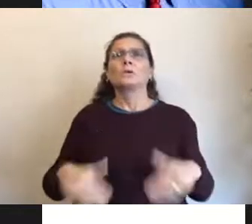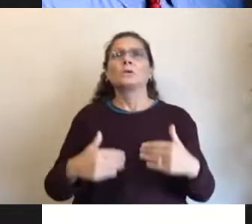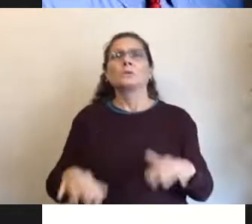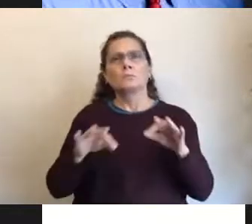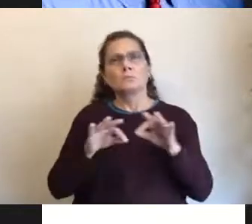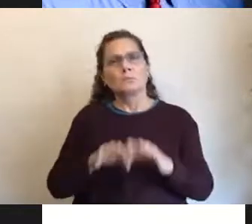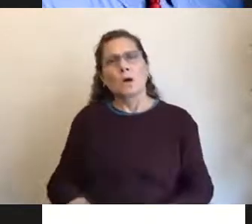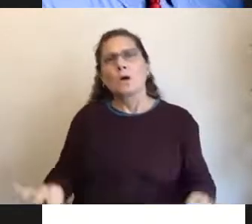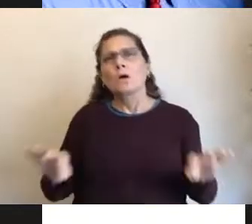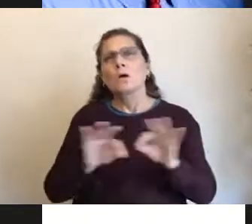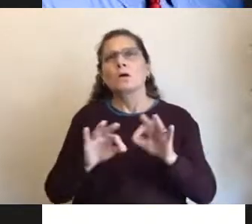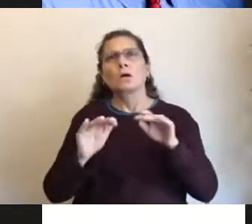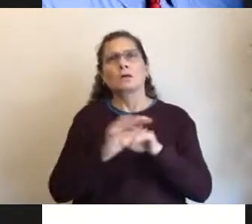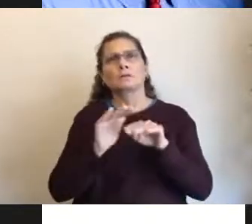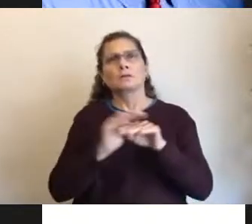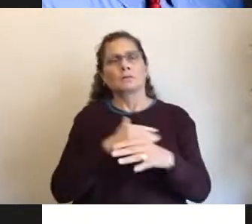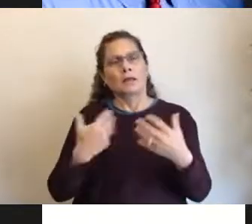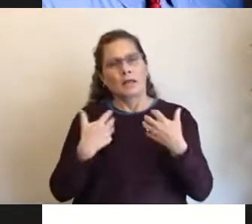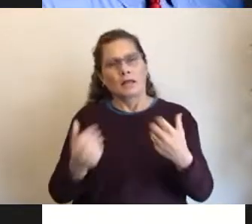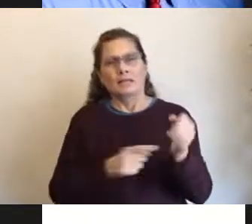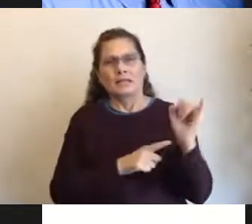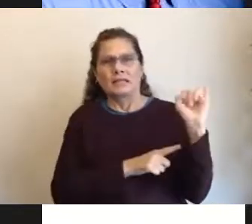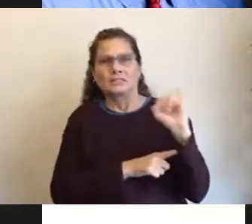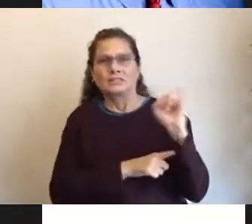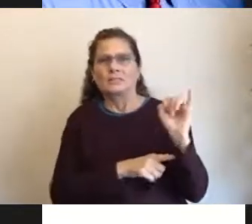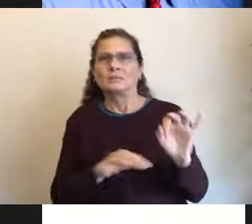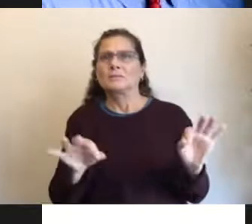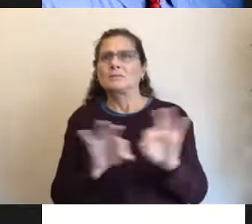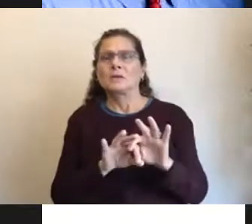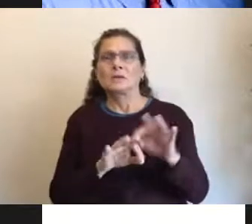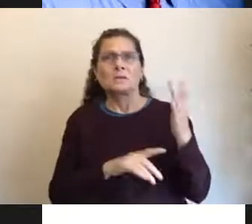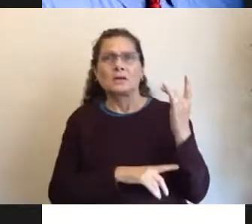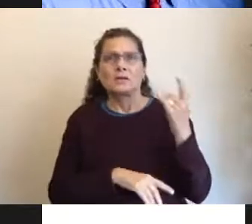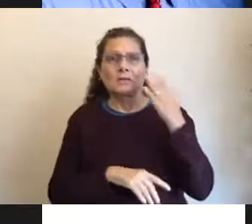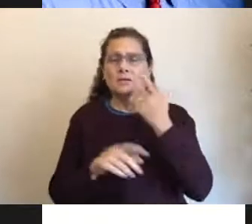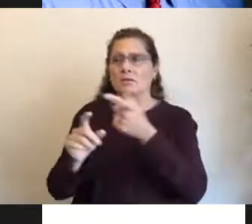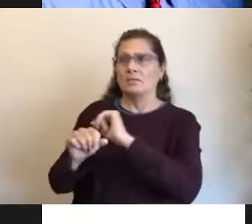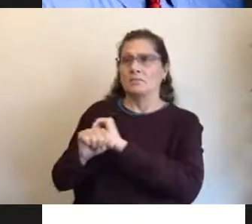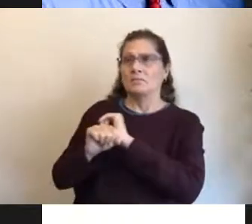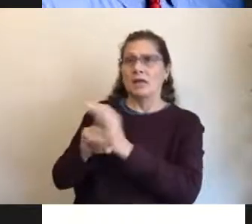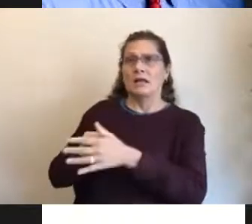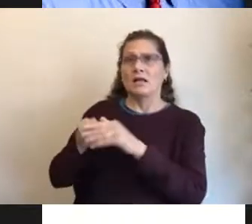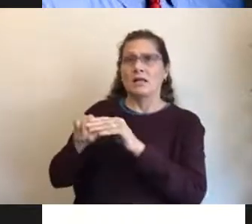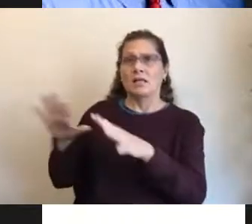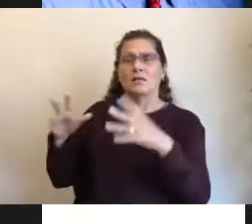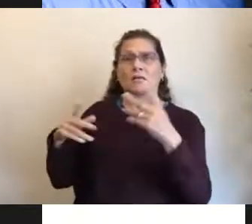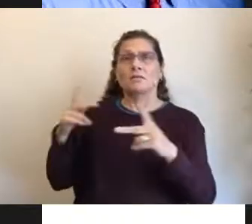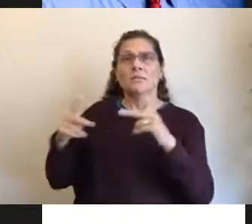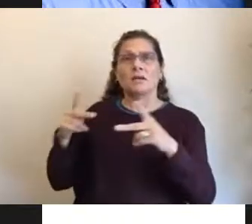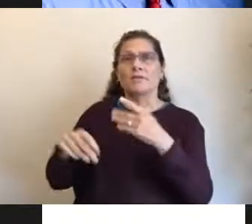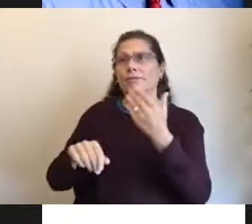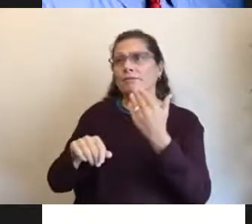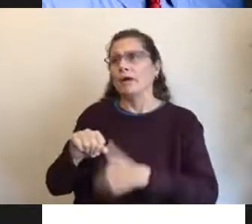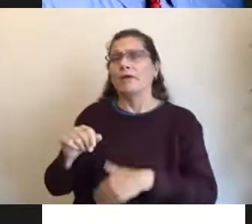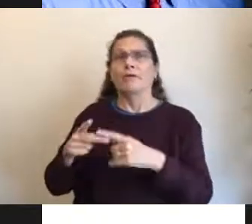many facing job loss or furloughs due to the pandemic. And this afternoon, I just want to talk a little bit